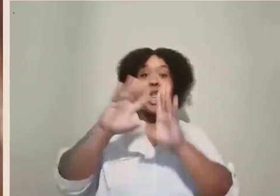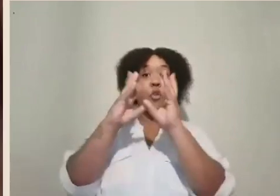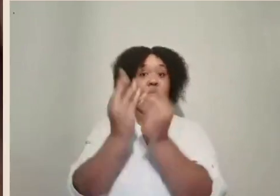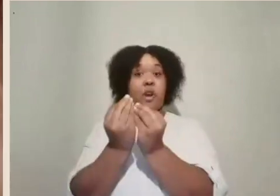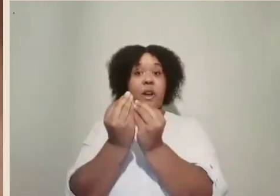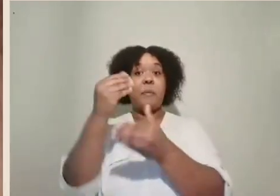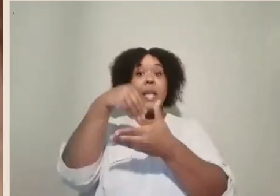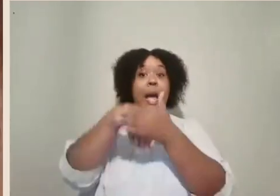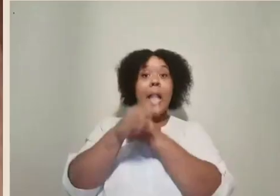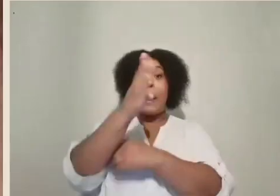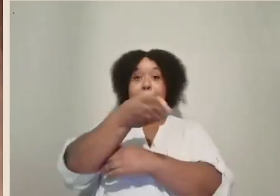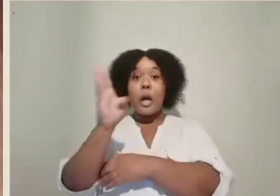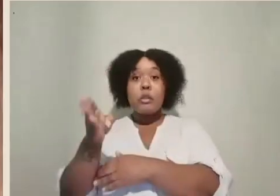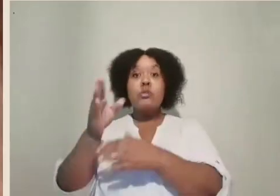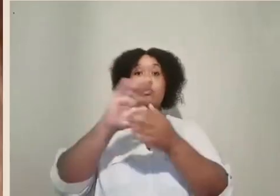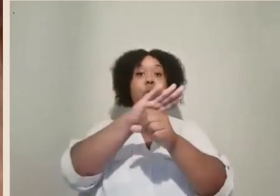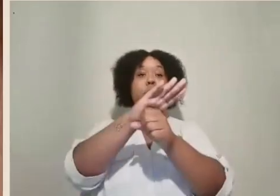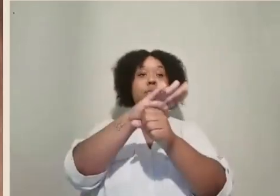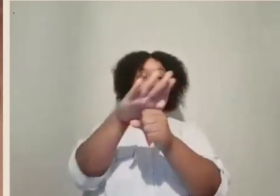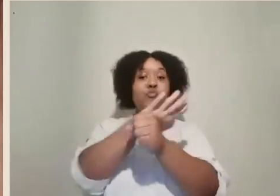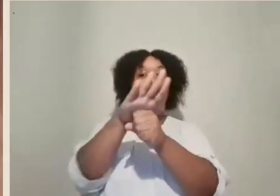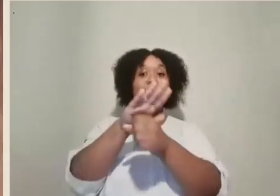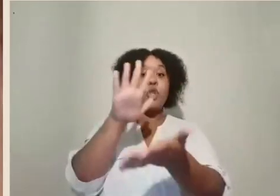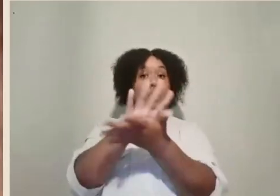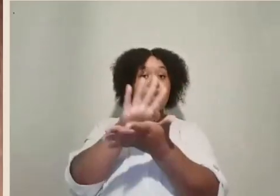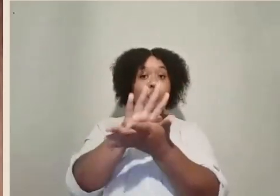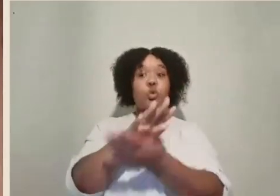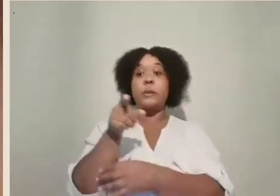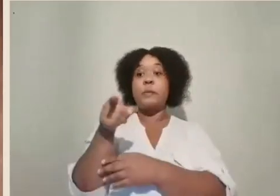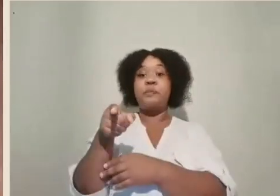and Baltimore County Public Schools. As a licensed